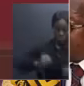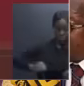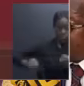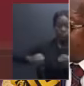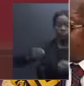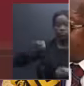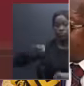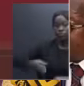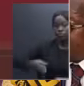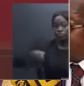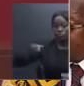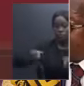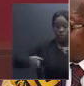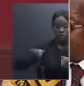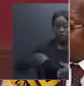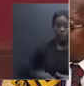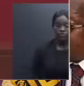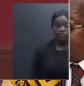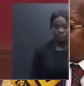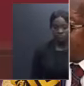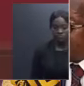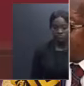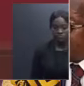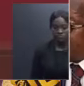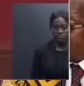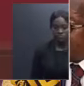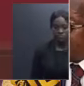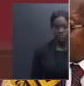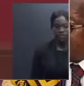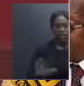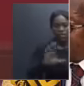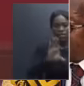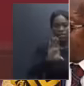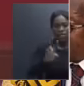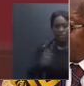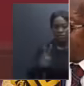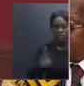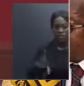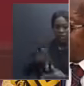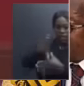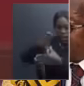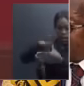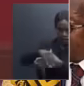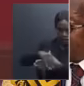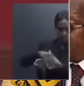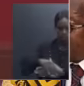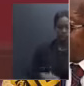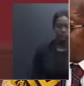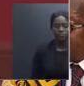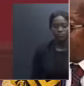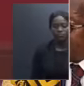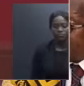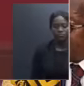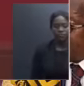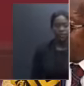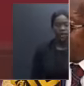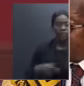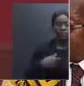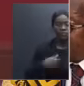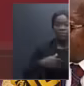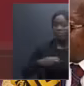Their curricula vitae are hereby attached. I am fully